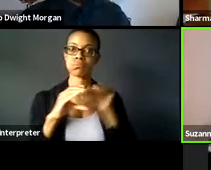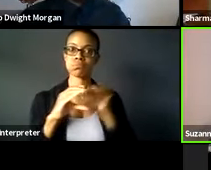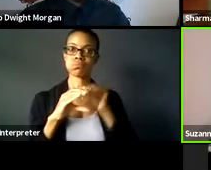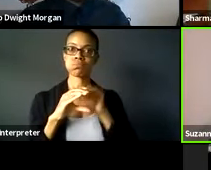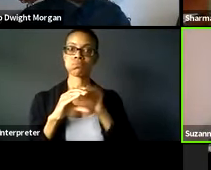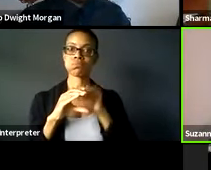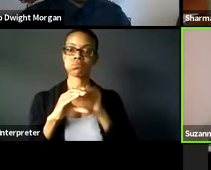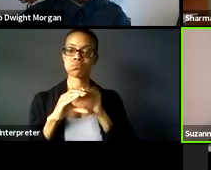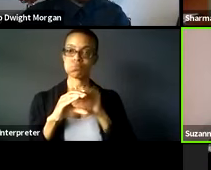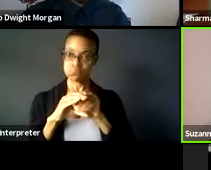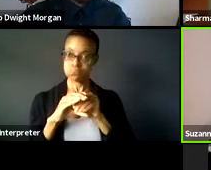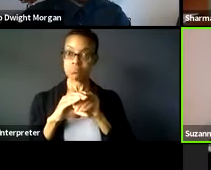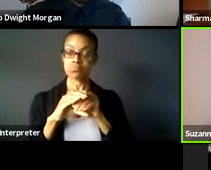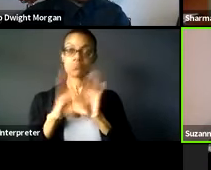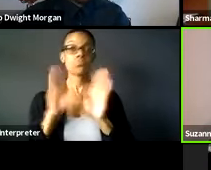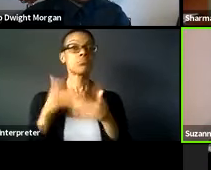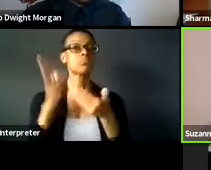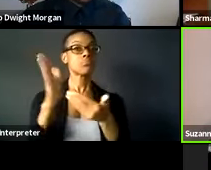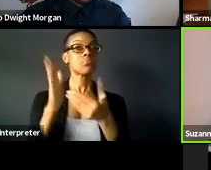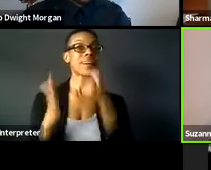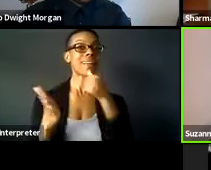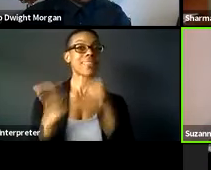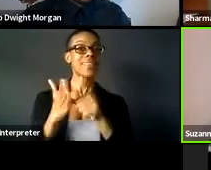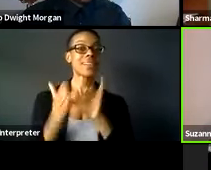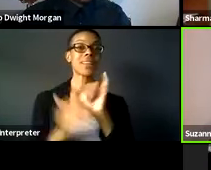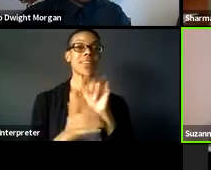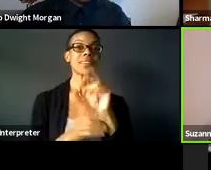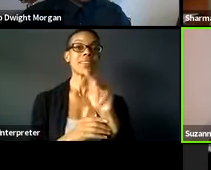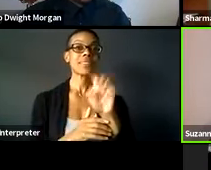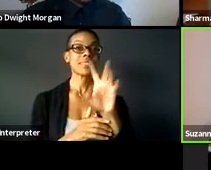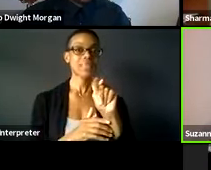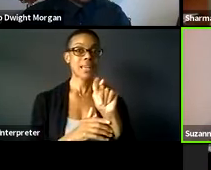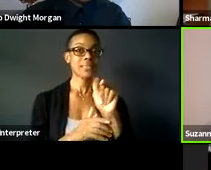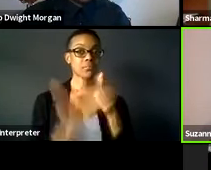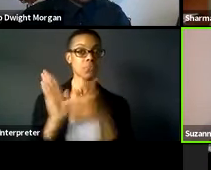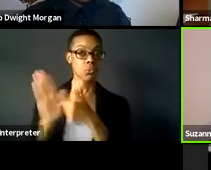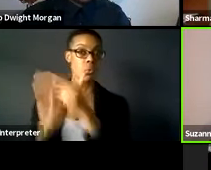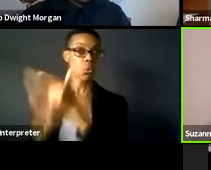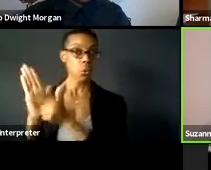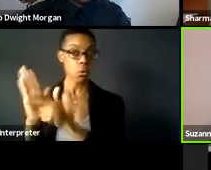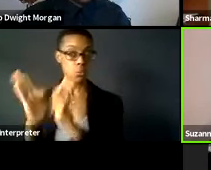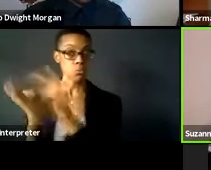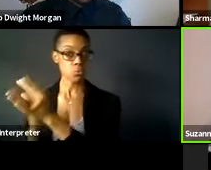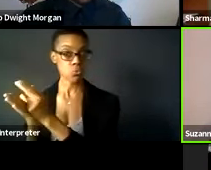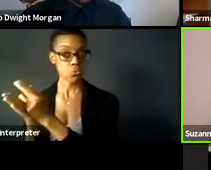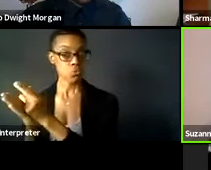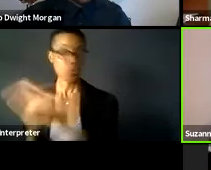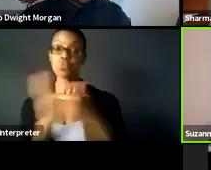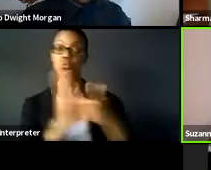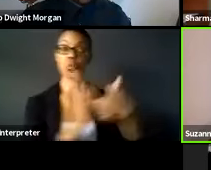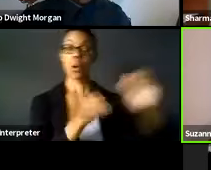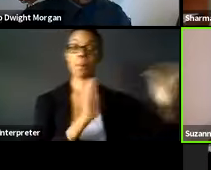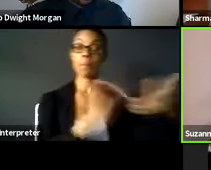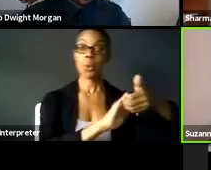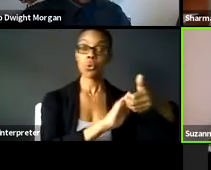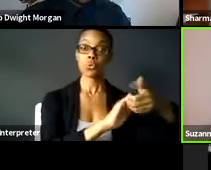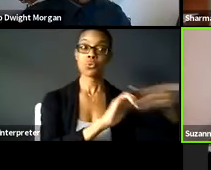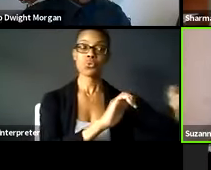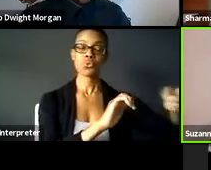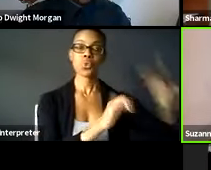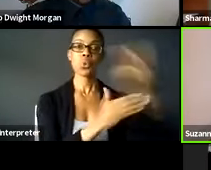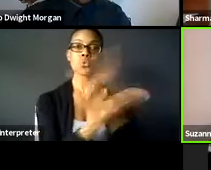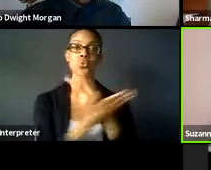presented a letter of intent that had been reviewed by our lawyer. We presented that to our partners. Our partners were silenced for